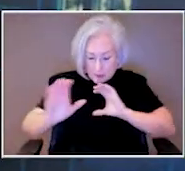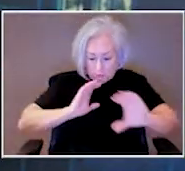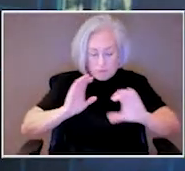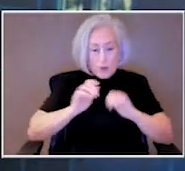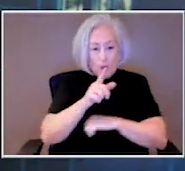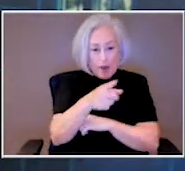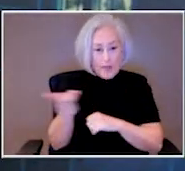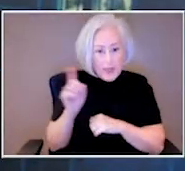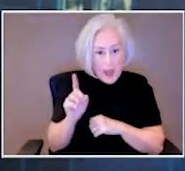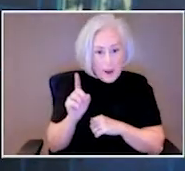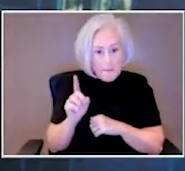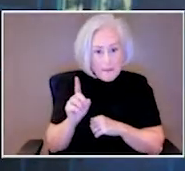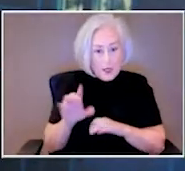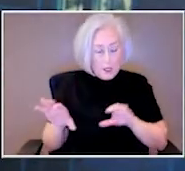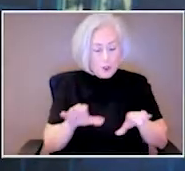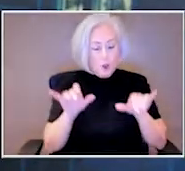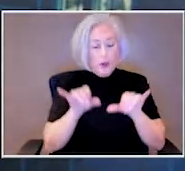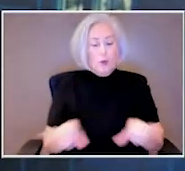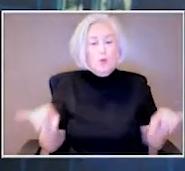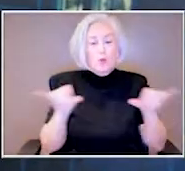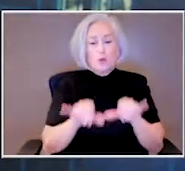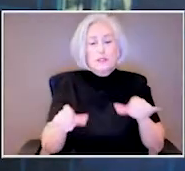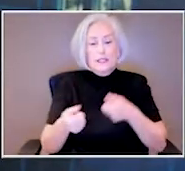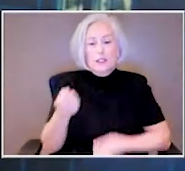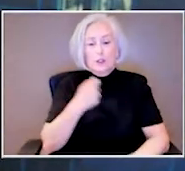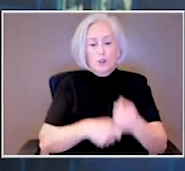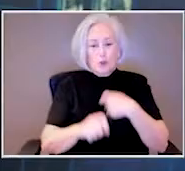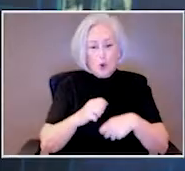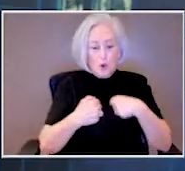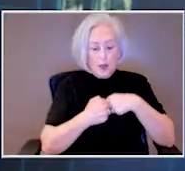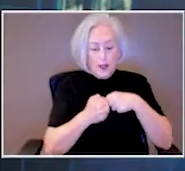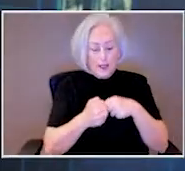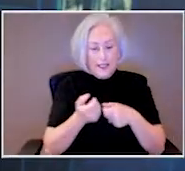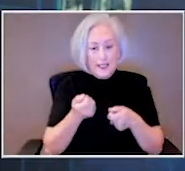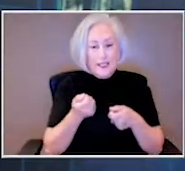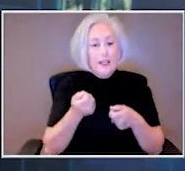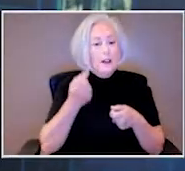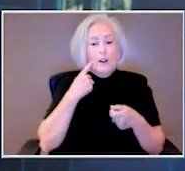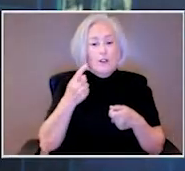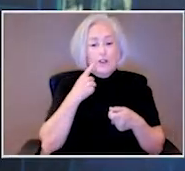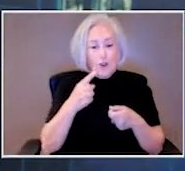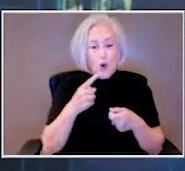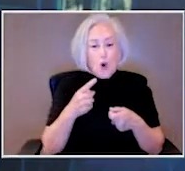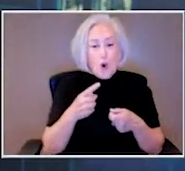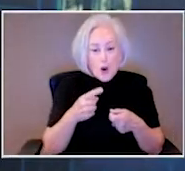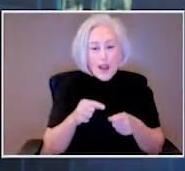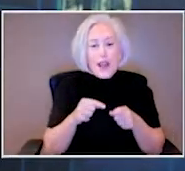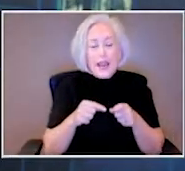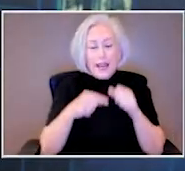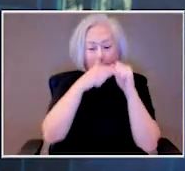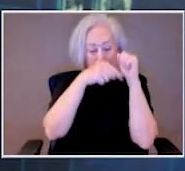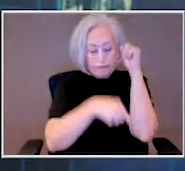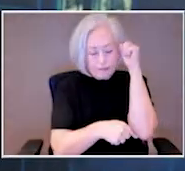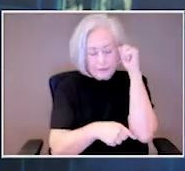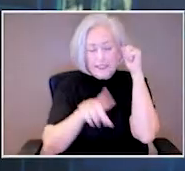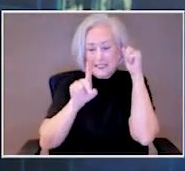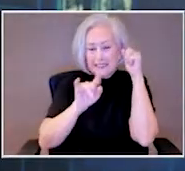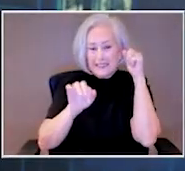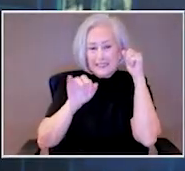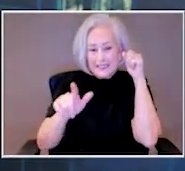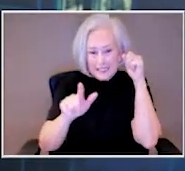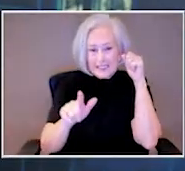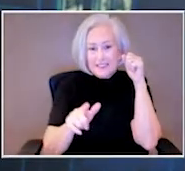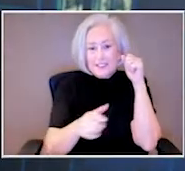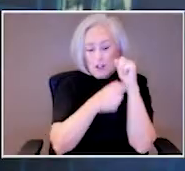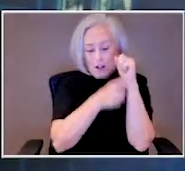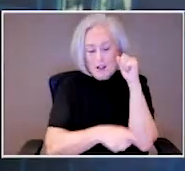just routine total knee replacement physical therapy for a distal femur replacement, which is a much larger reconstruction, is